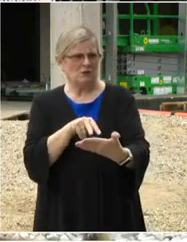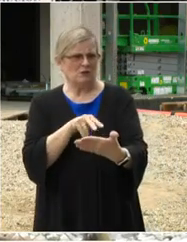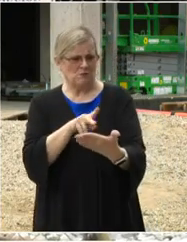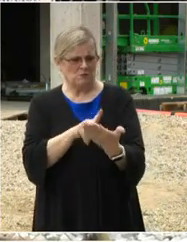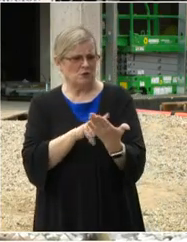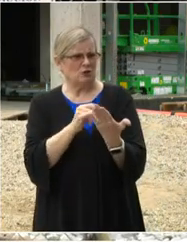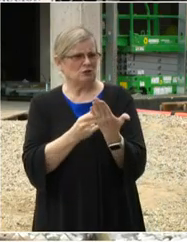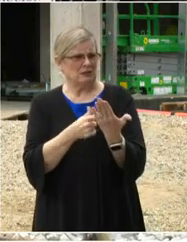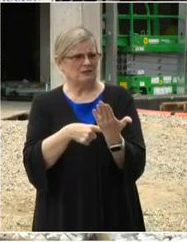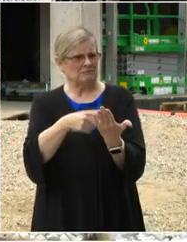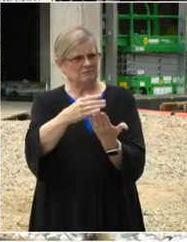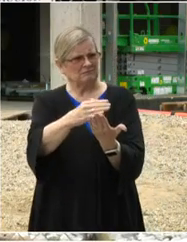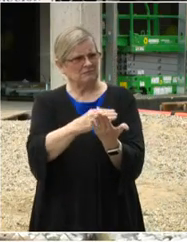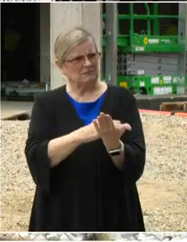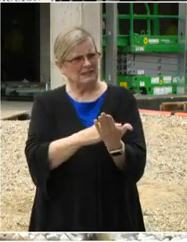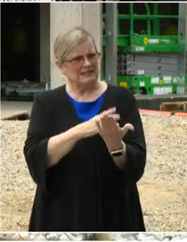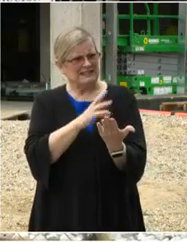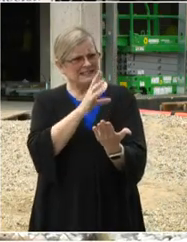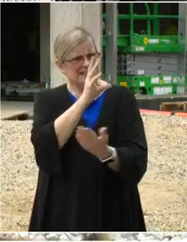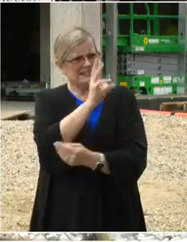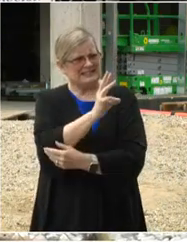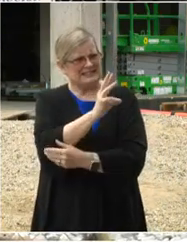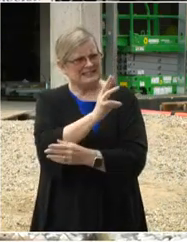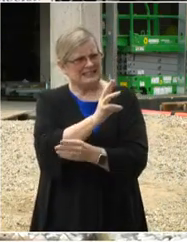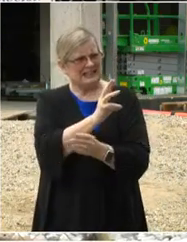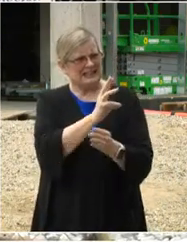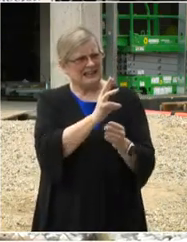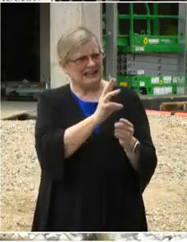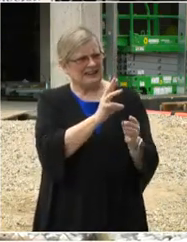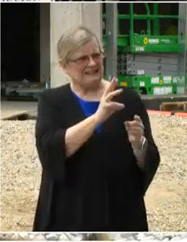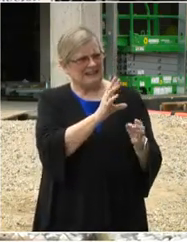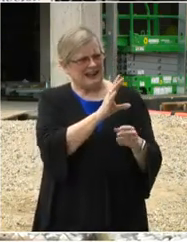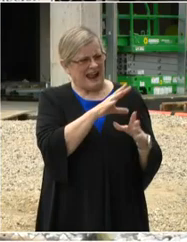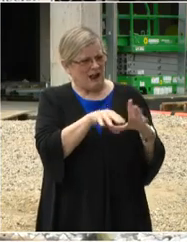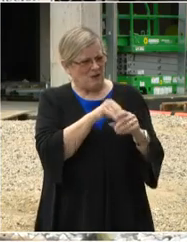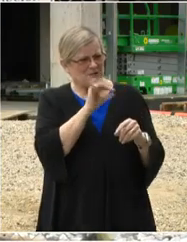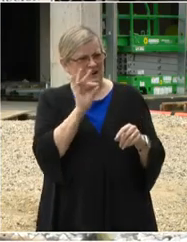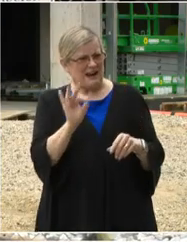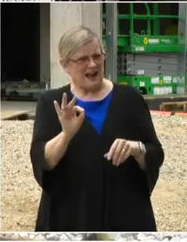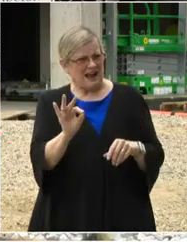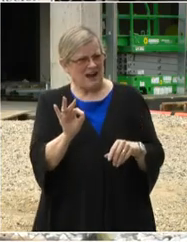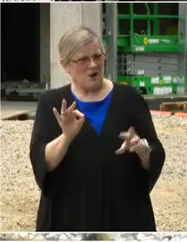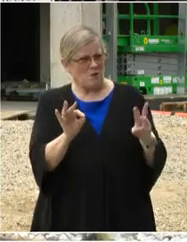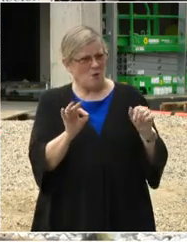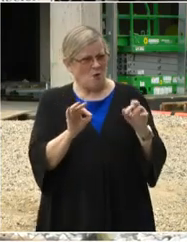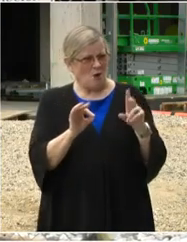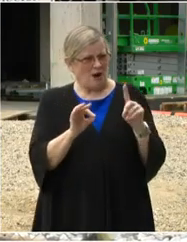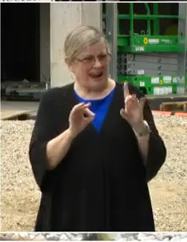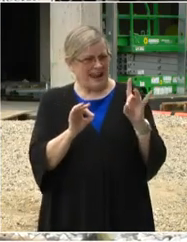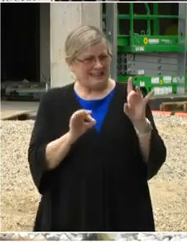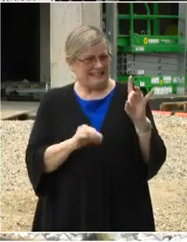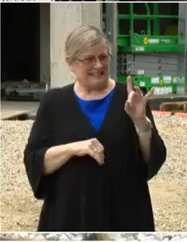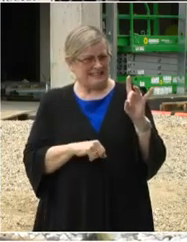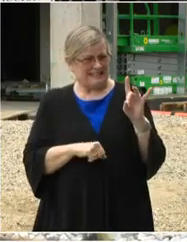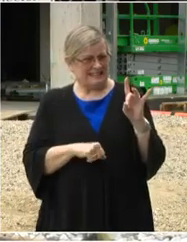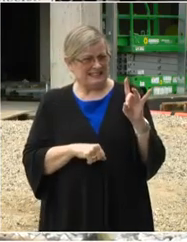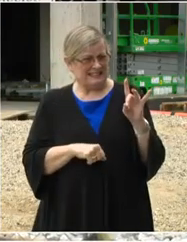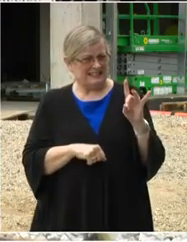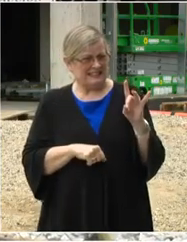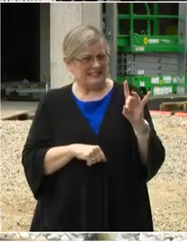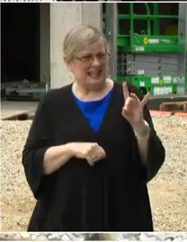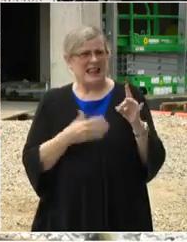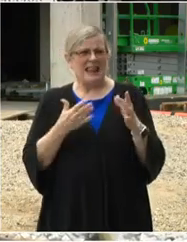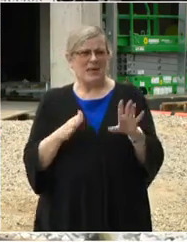6 of 9 of those or 6 of 8 of those are in Ward 7 and 8. Can you talk about that in the context of equity? Sure. Let me ask Polly, who